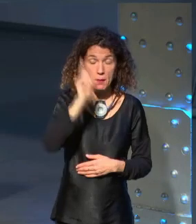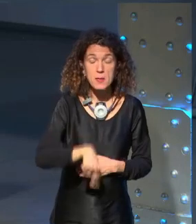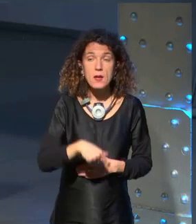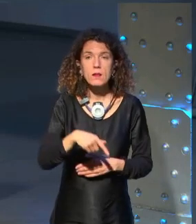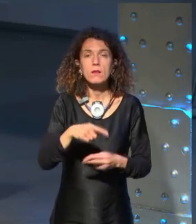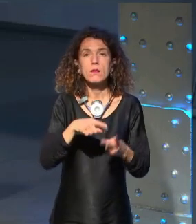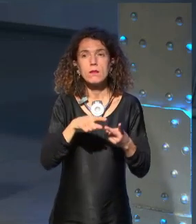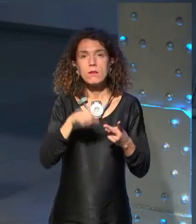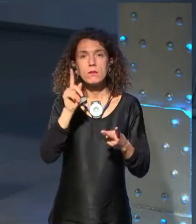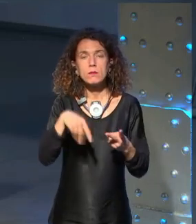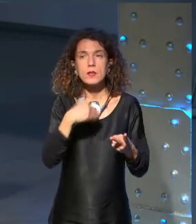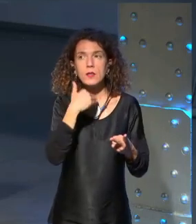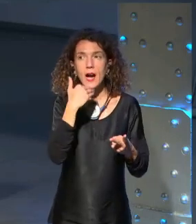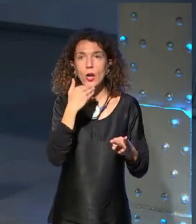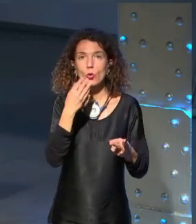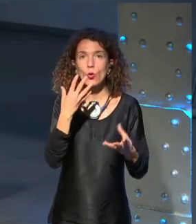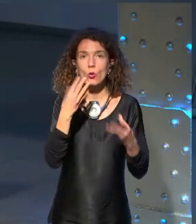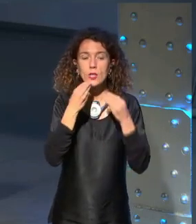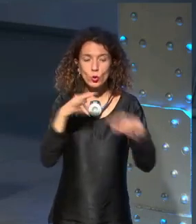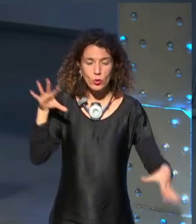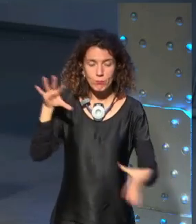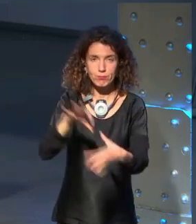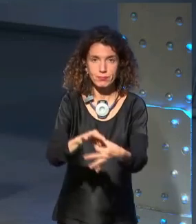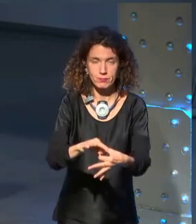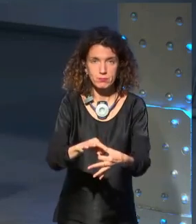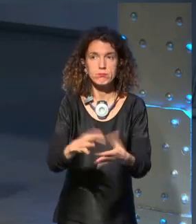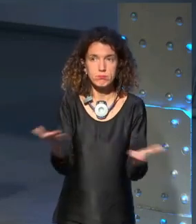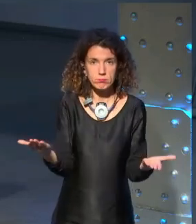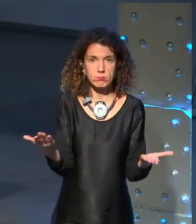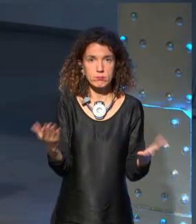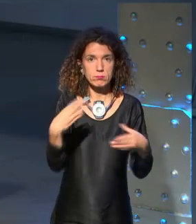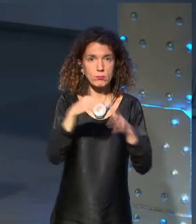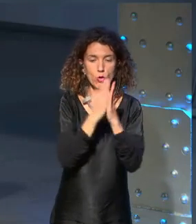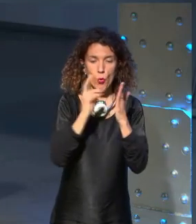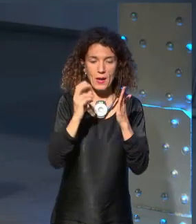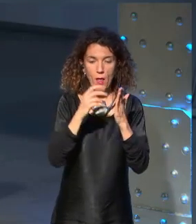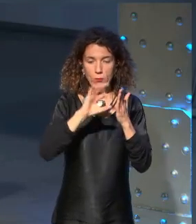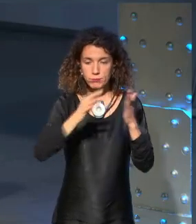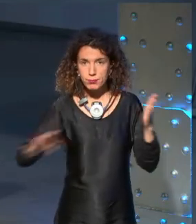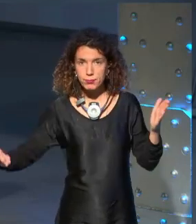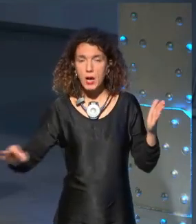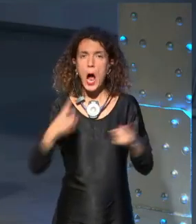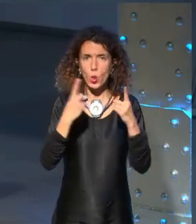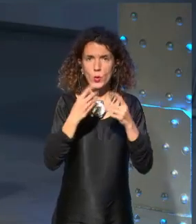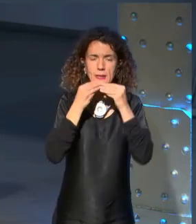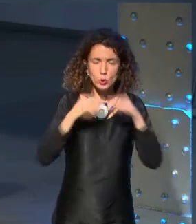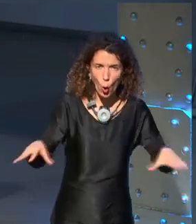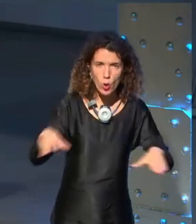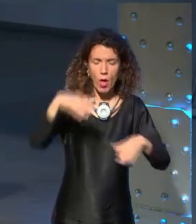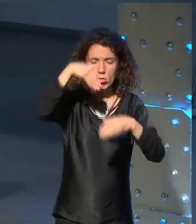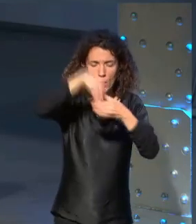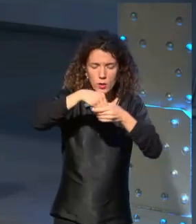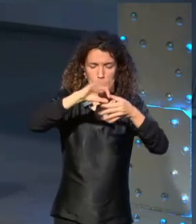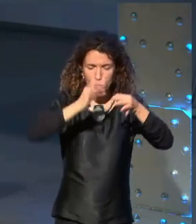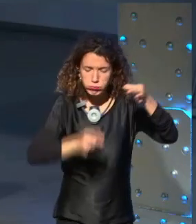story? There's a lot of stuff in my novels that's kind of little subplots and little things that happen. But